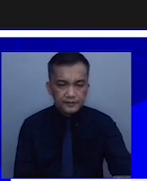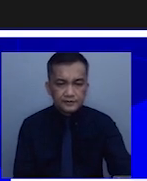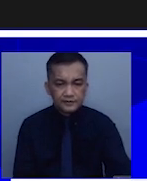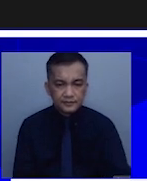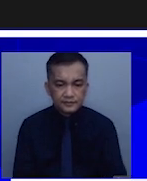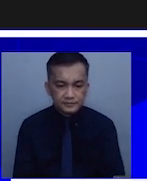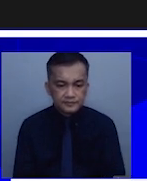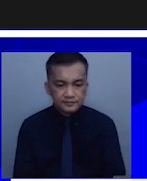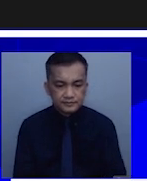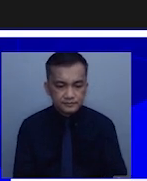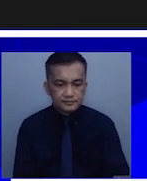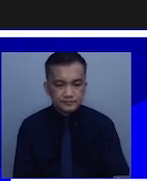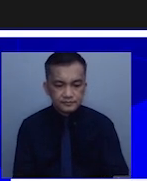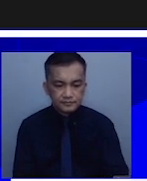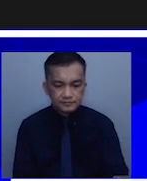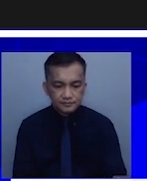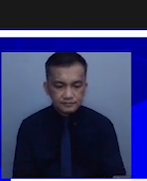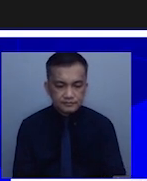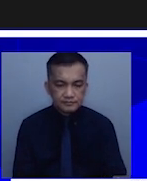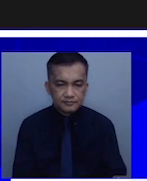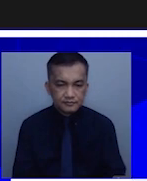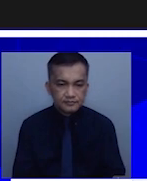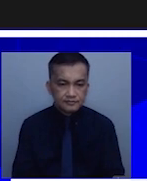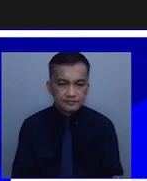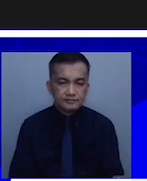The summary. Summary.